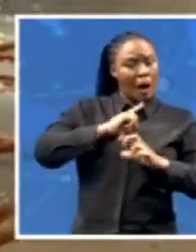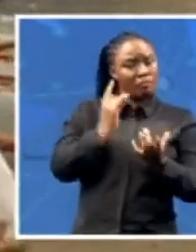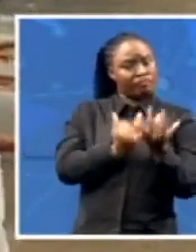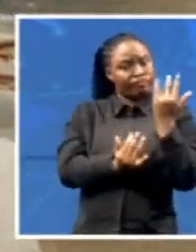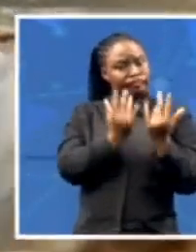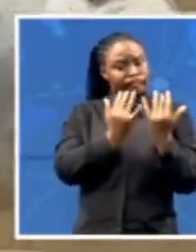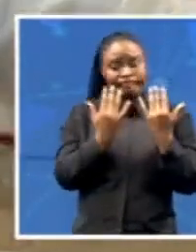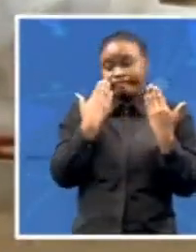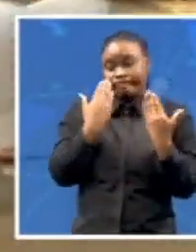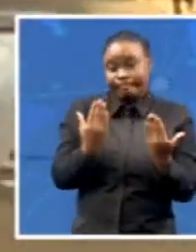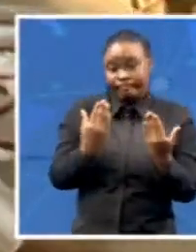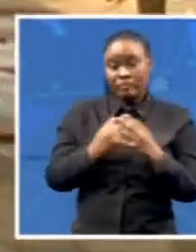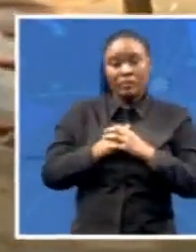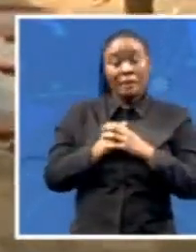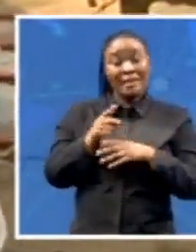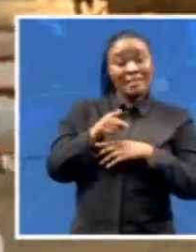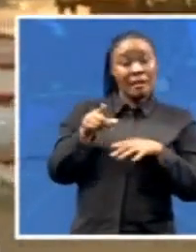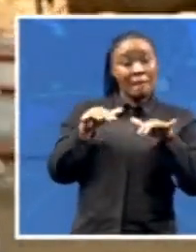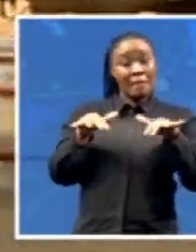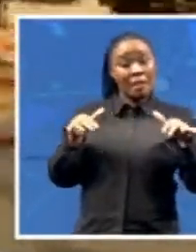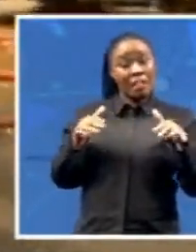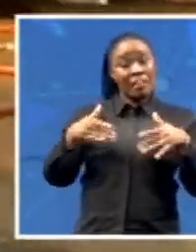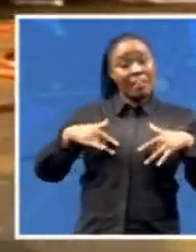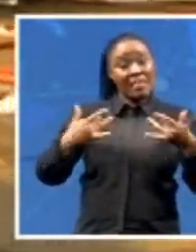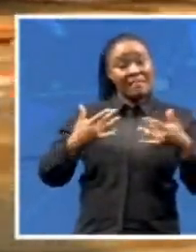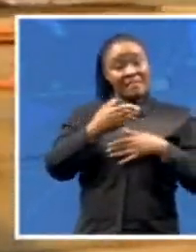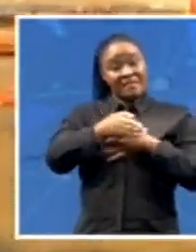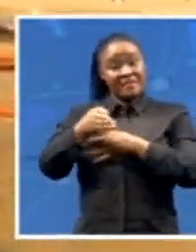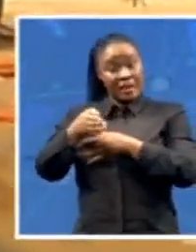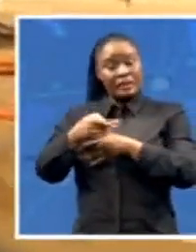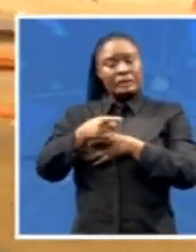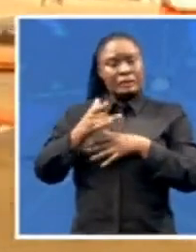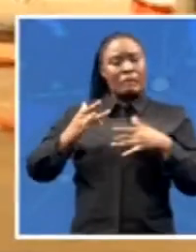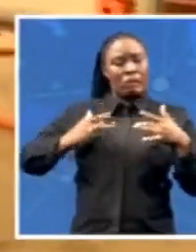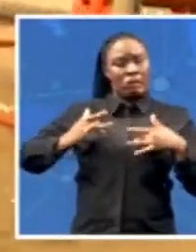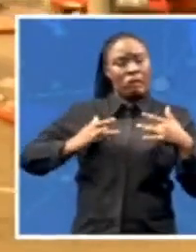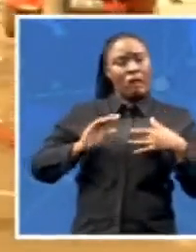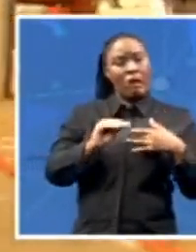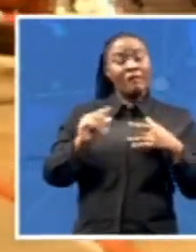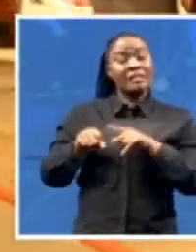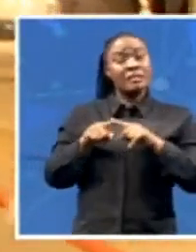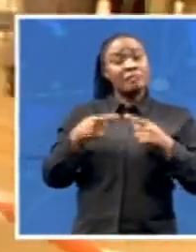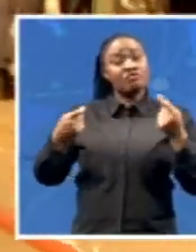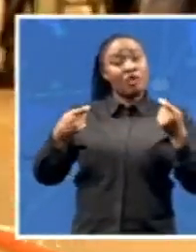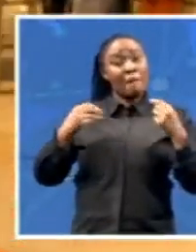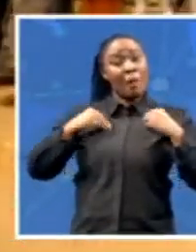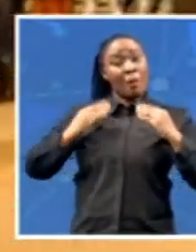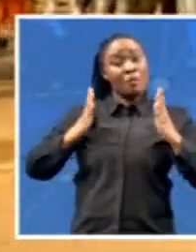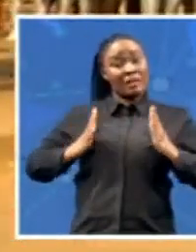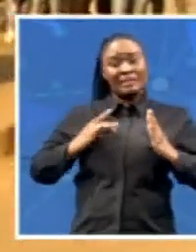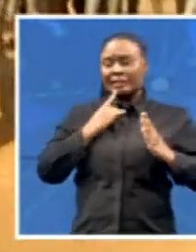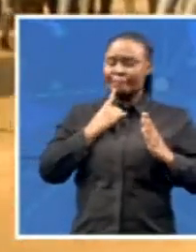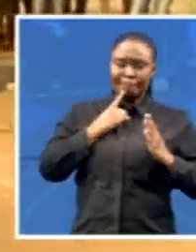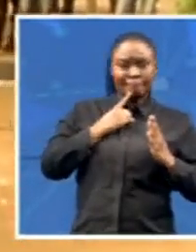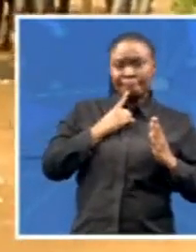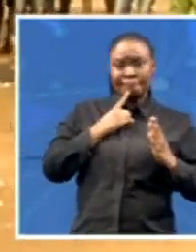and the bystanders that are here, also for the shop owners, is that this incident is, or rather a similar